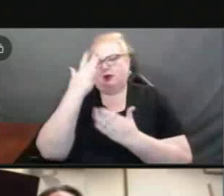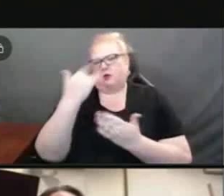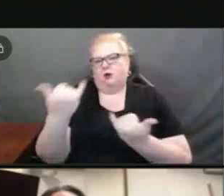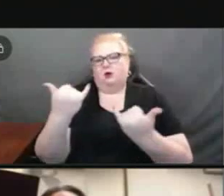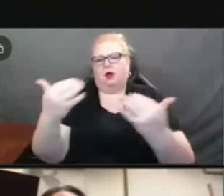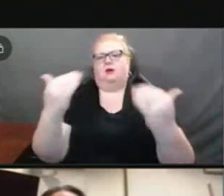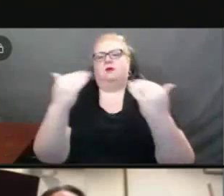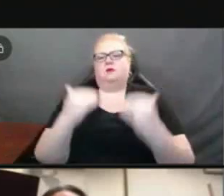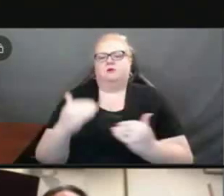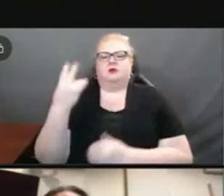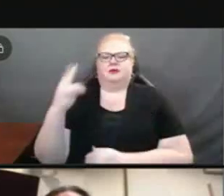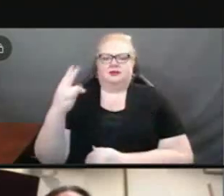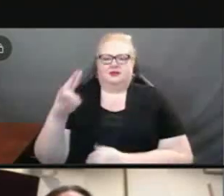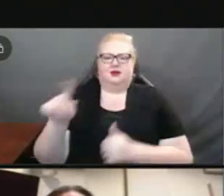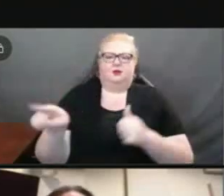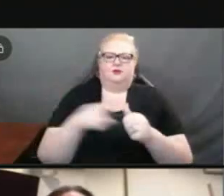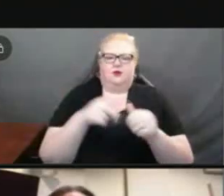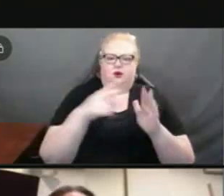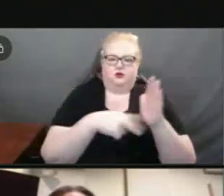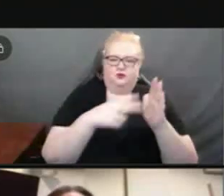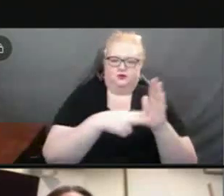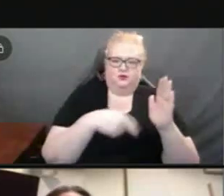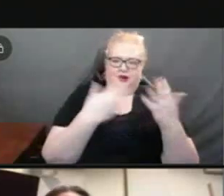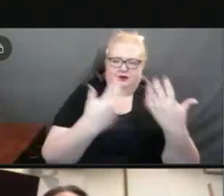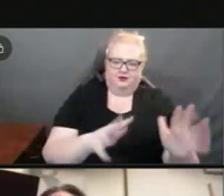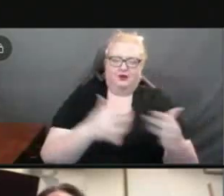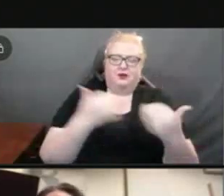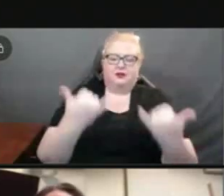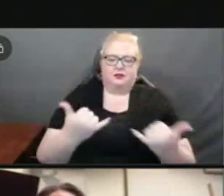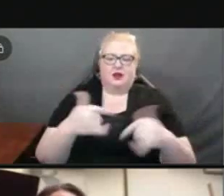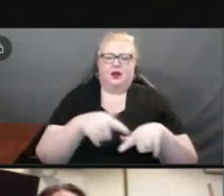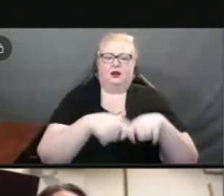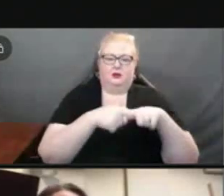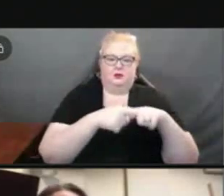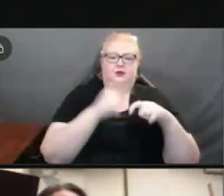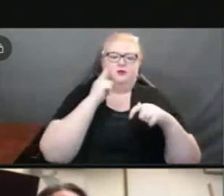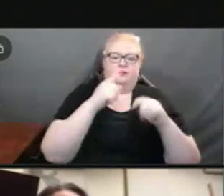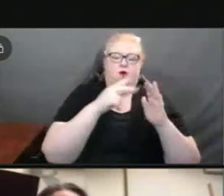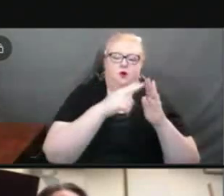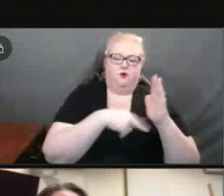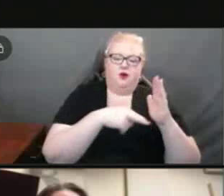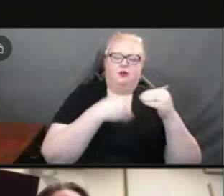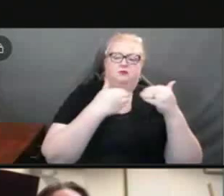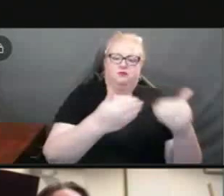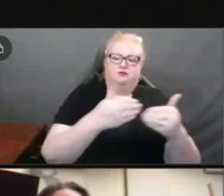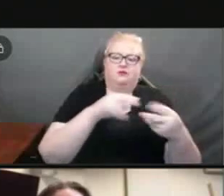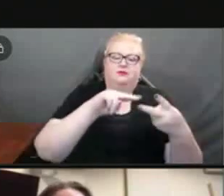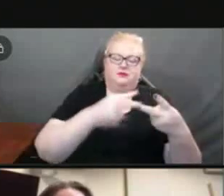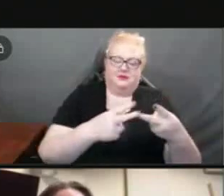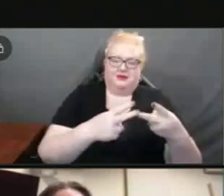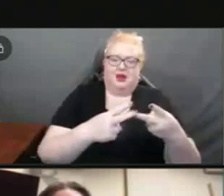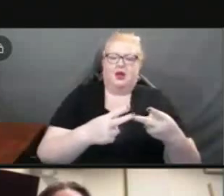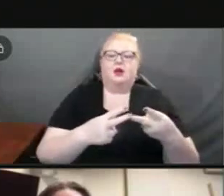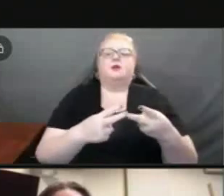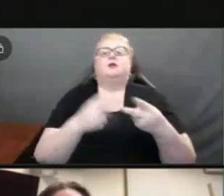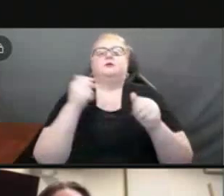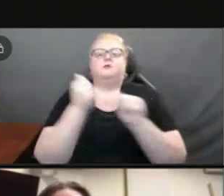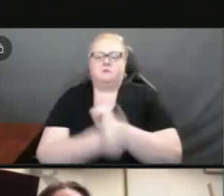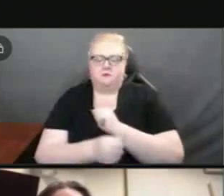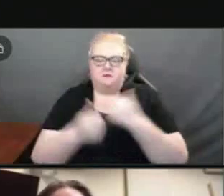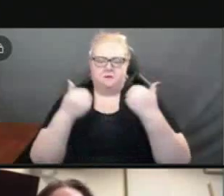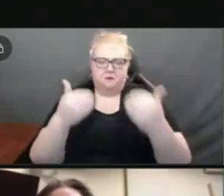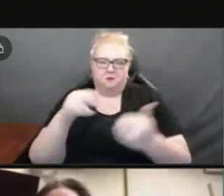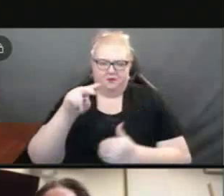first reading on item number 17. There was a motion second. All those in favor, please say aye. Aye. All those opposed, please say nay. Ayes have it, second